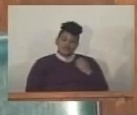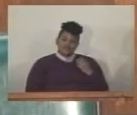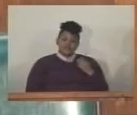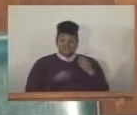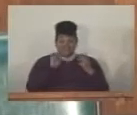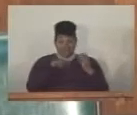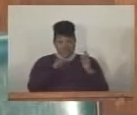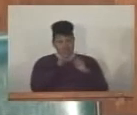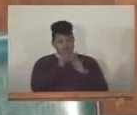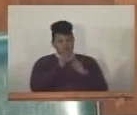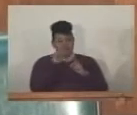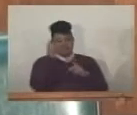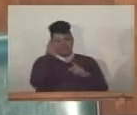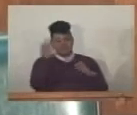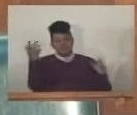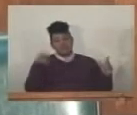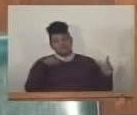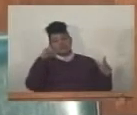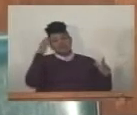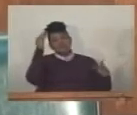Police.